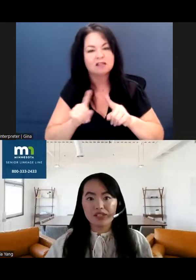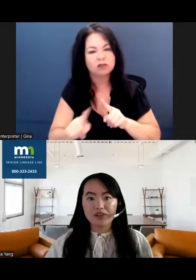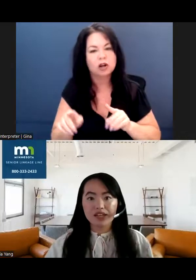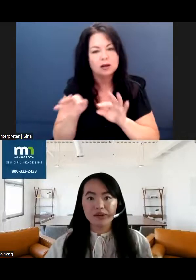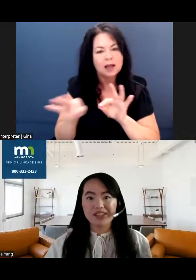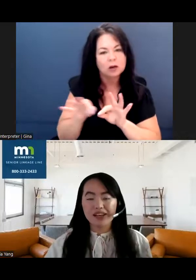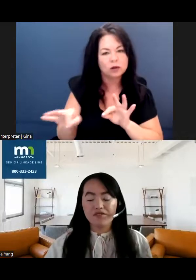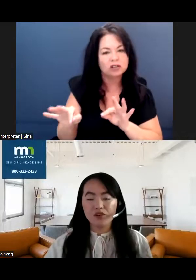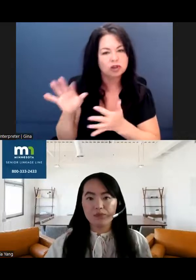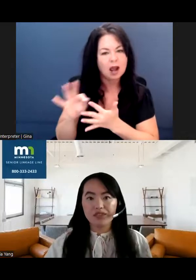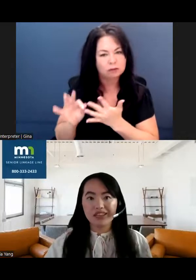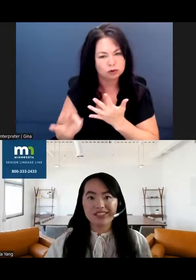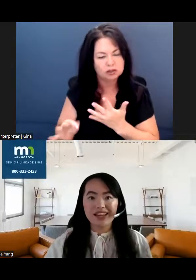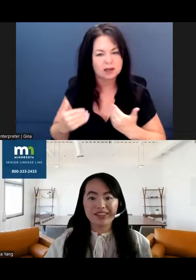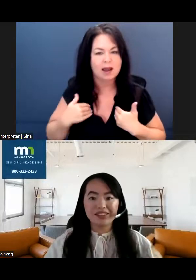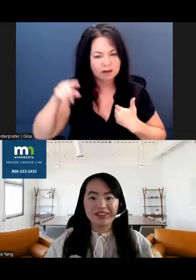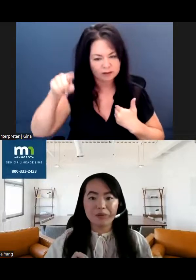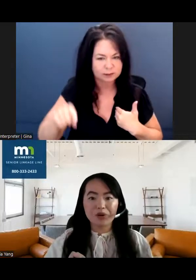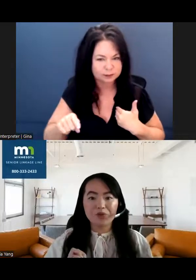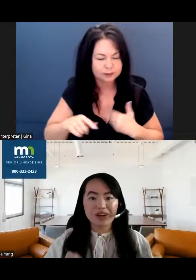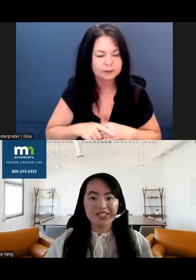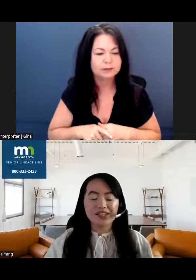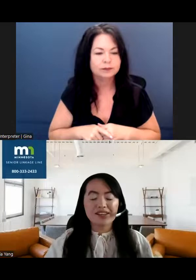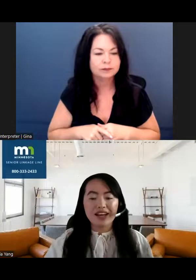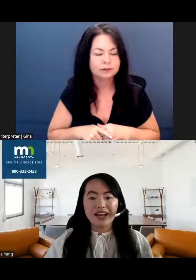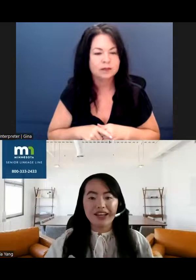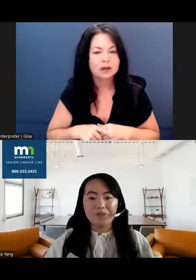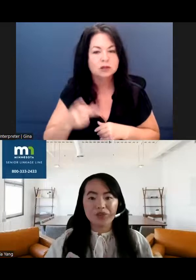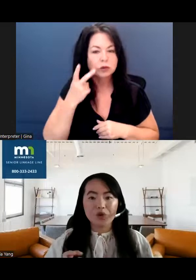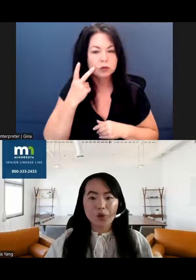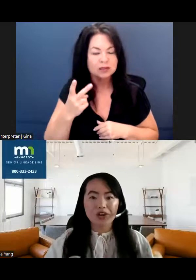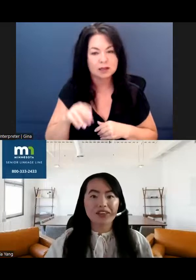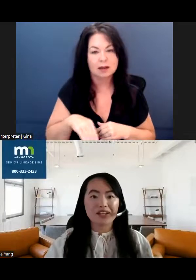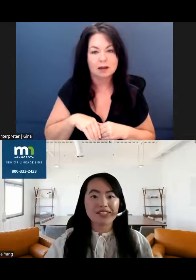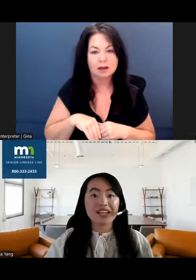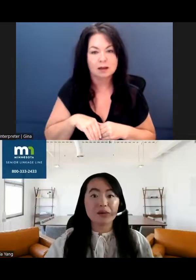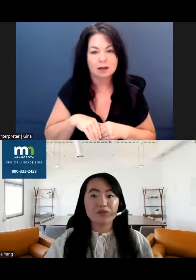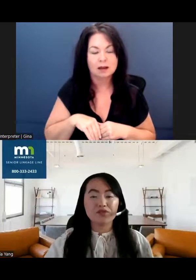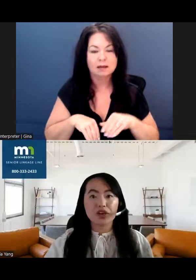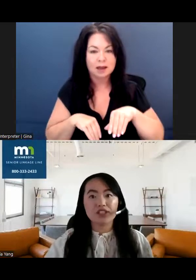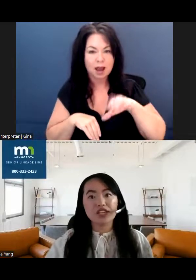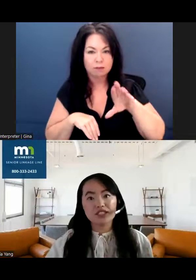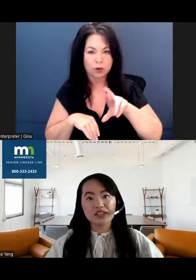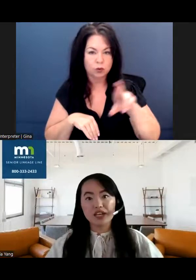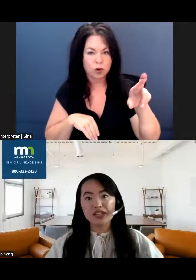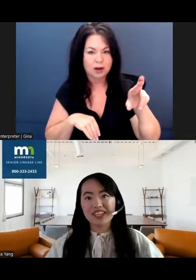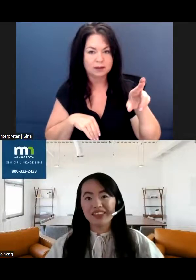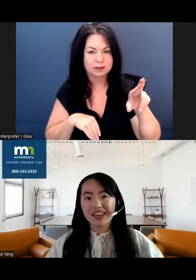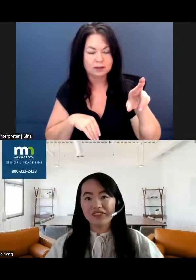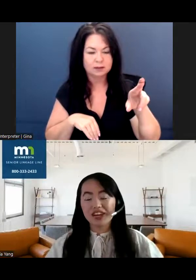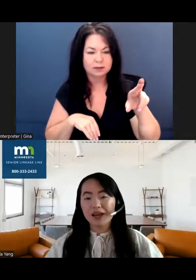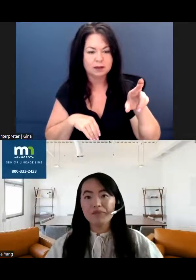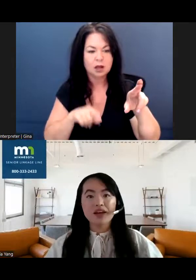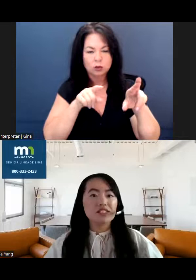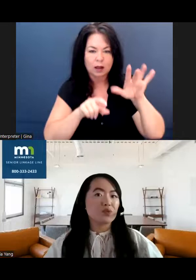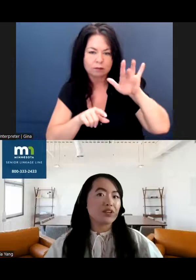this minnesotahelp.info website, on the upper right corner, there is an option for you to change the language in